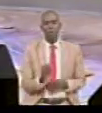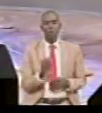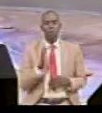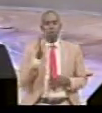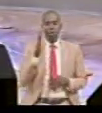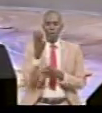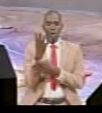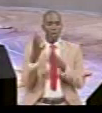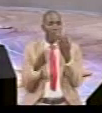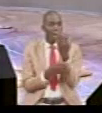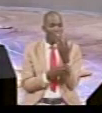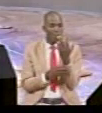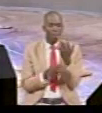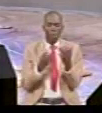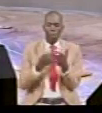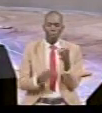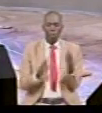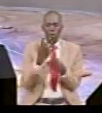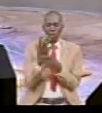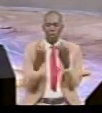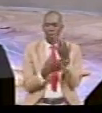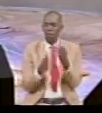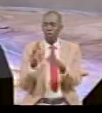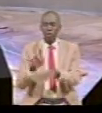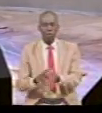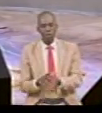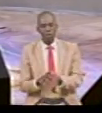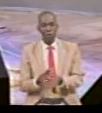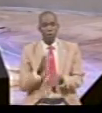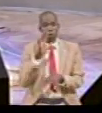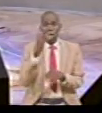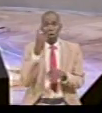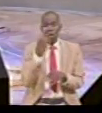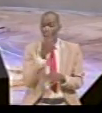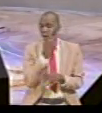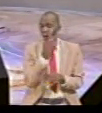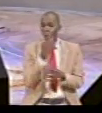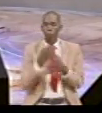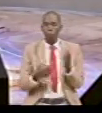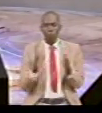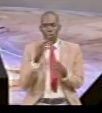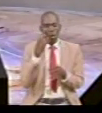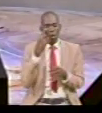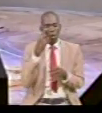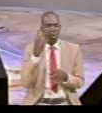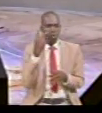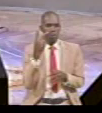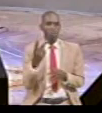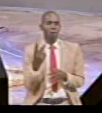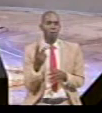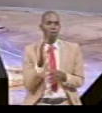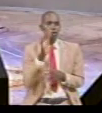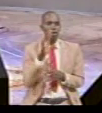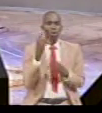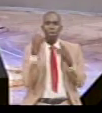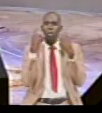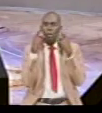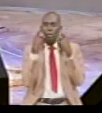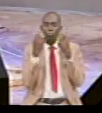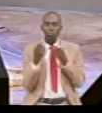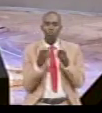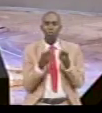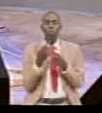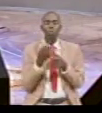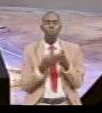hands, what they touch, your eyes, what they see, your ears, what they